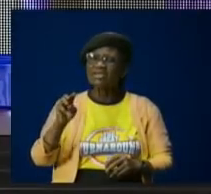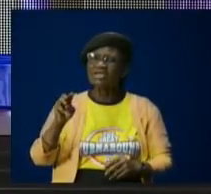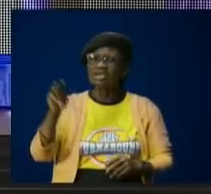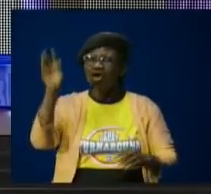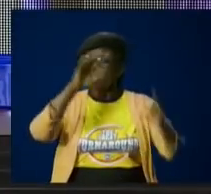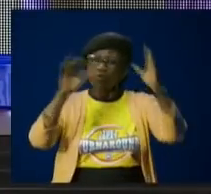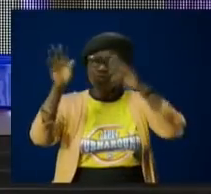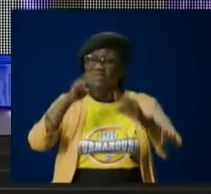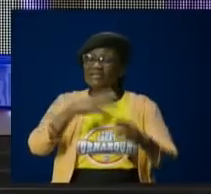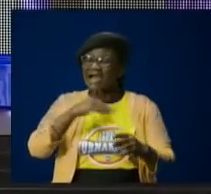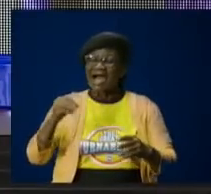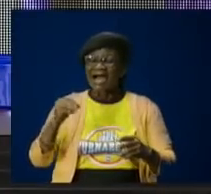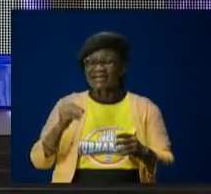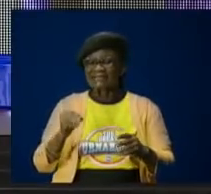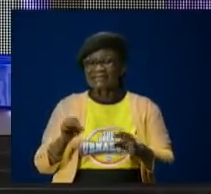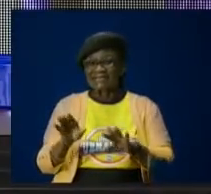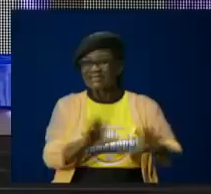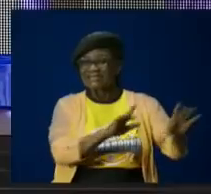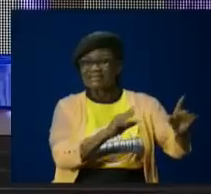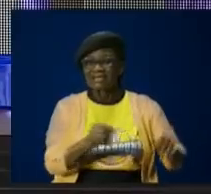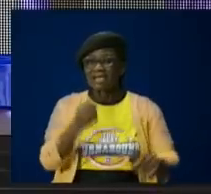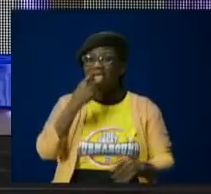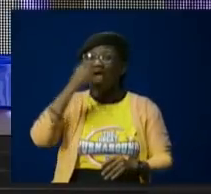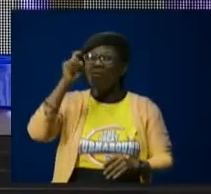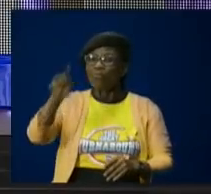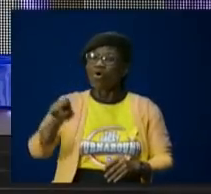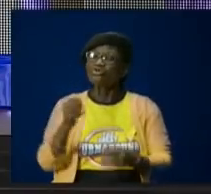sea must obey.